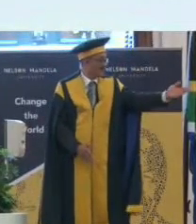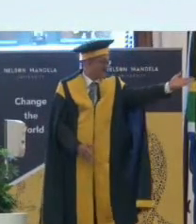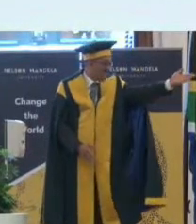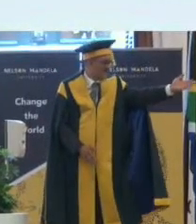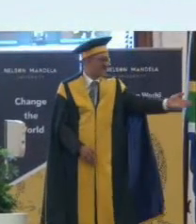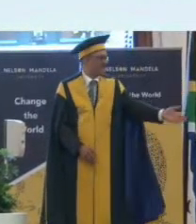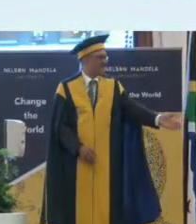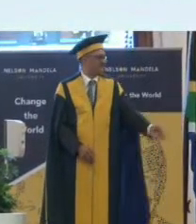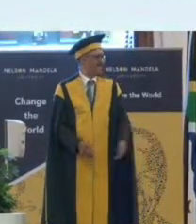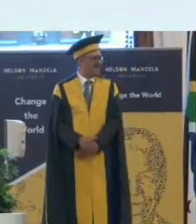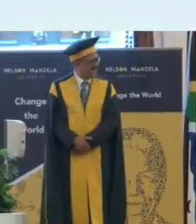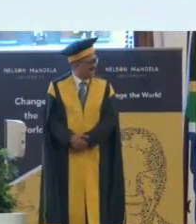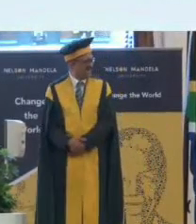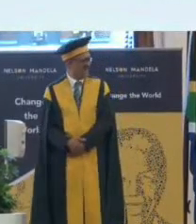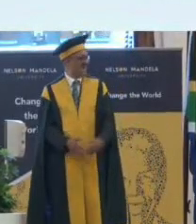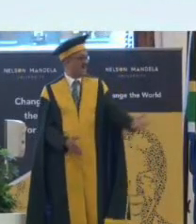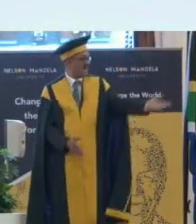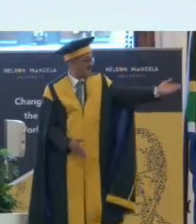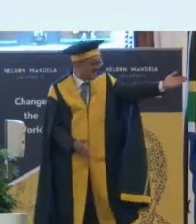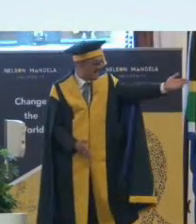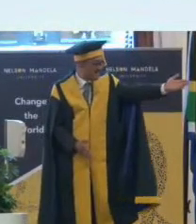Cum laude.